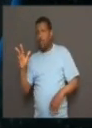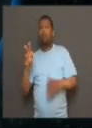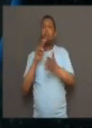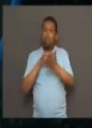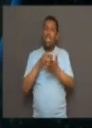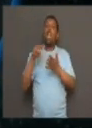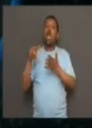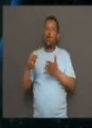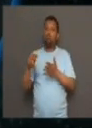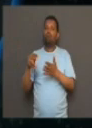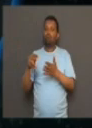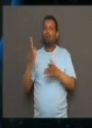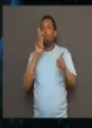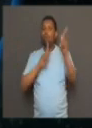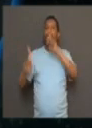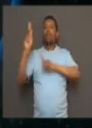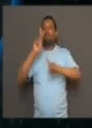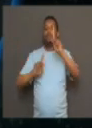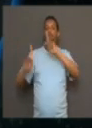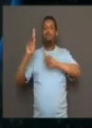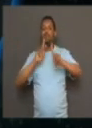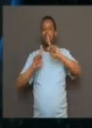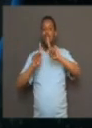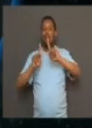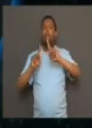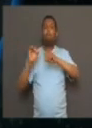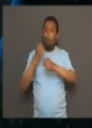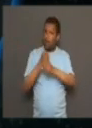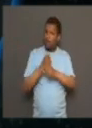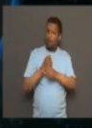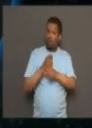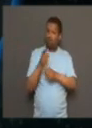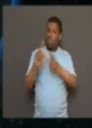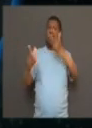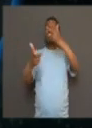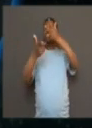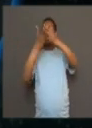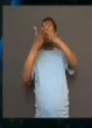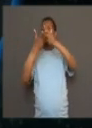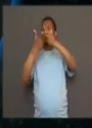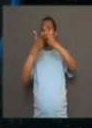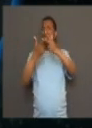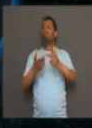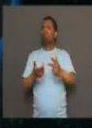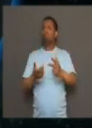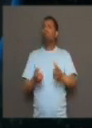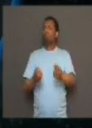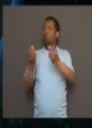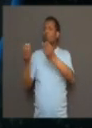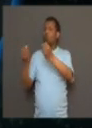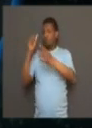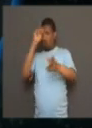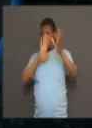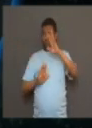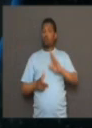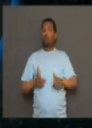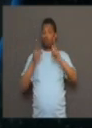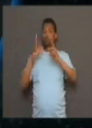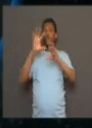733 million people, making it the 3rd most populous